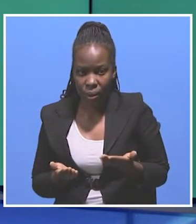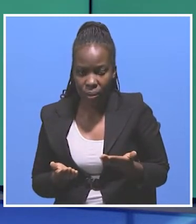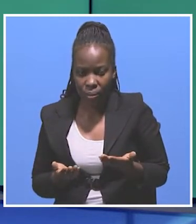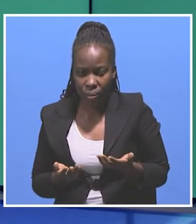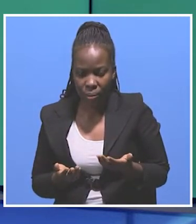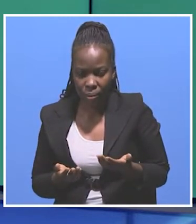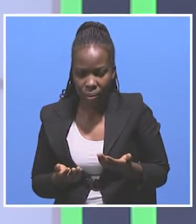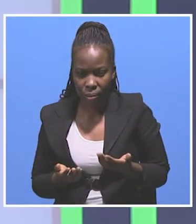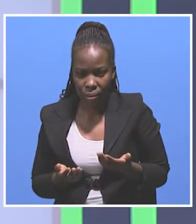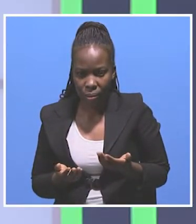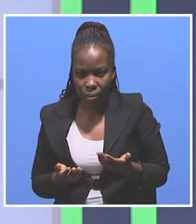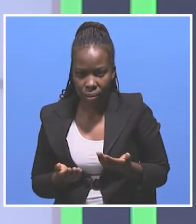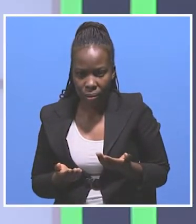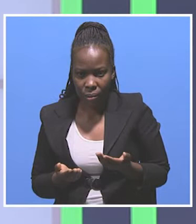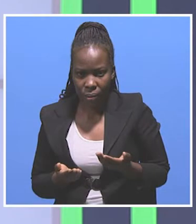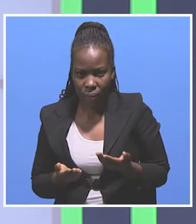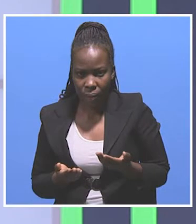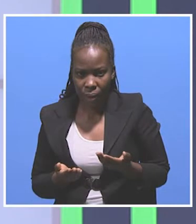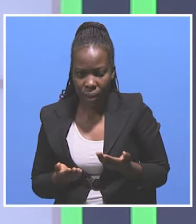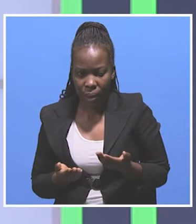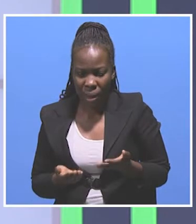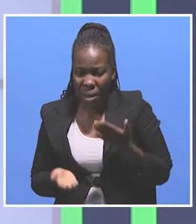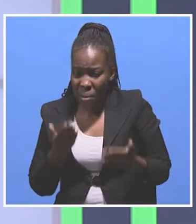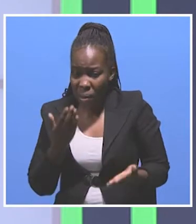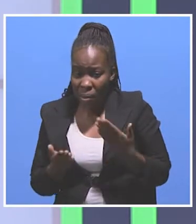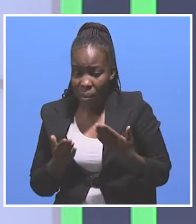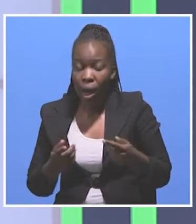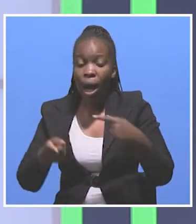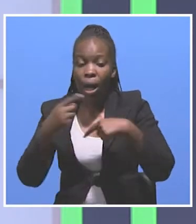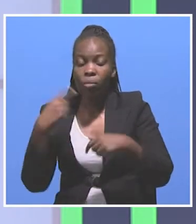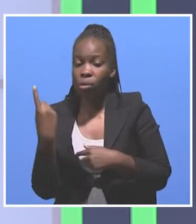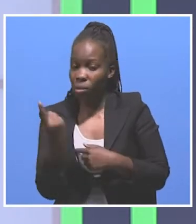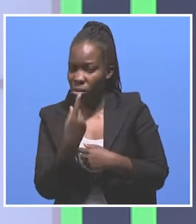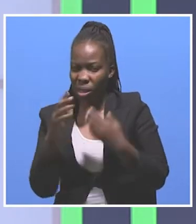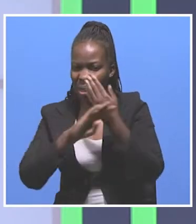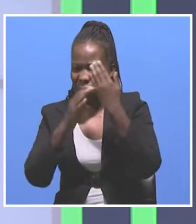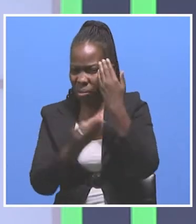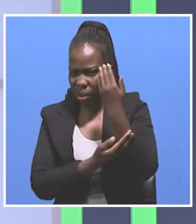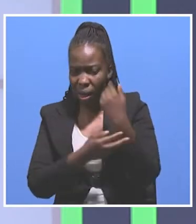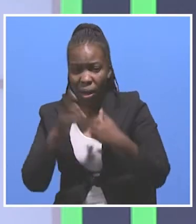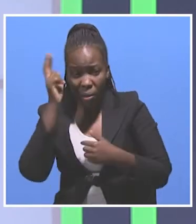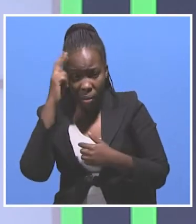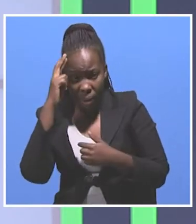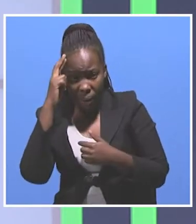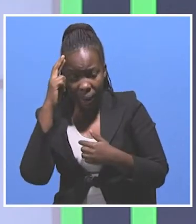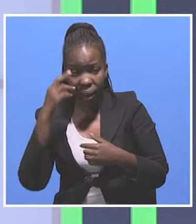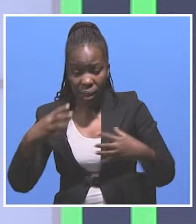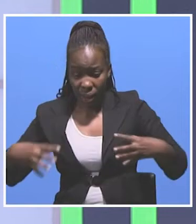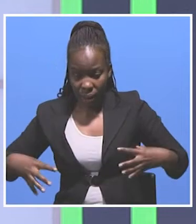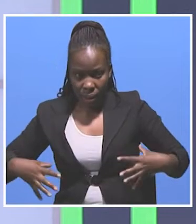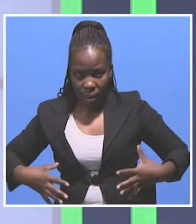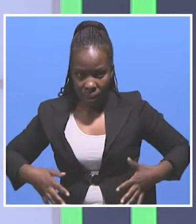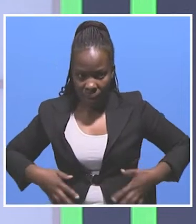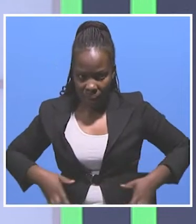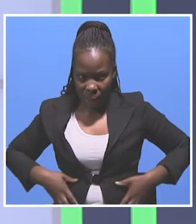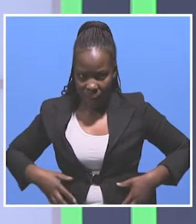something that comes? Because you mentioned to say it affects kidney, and the